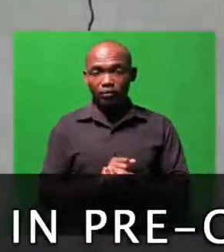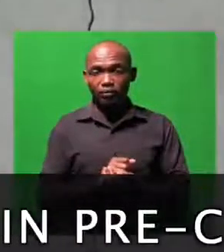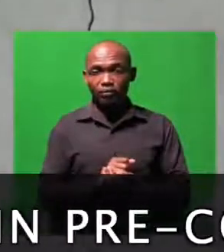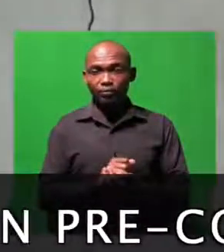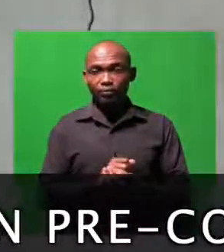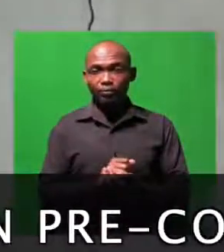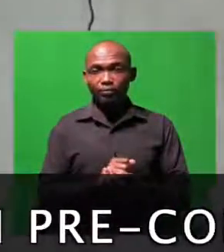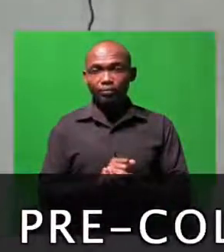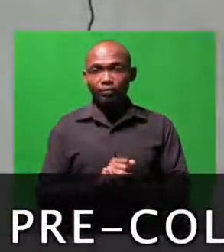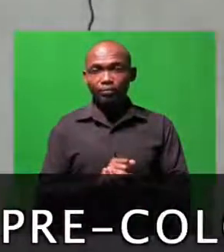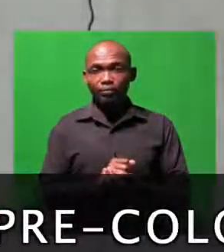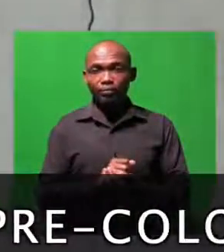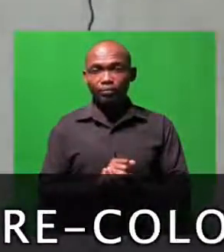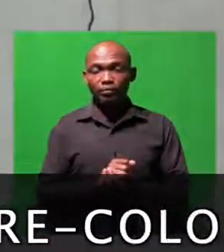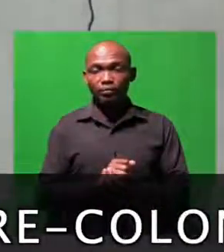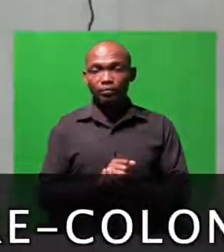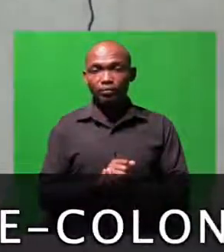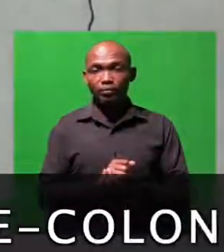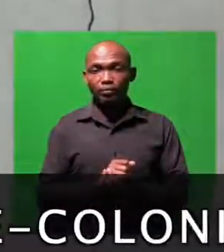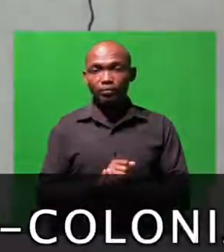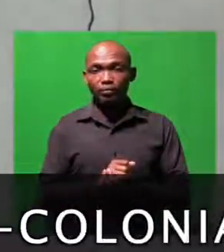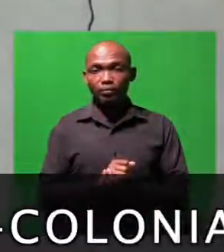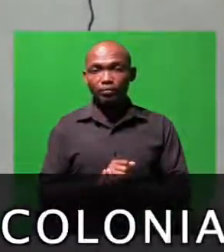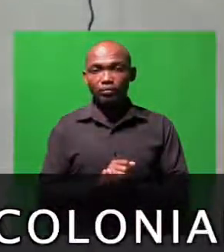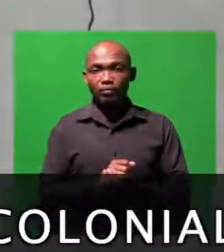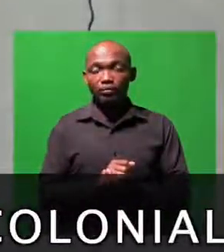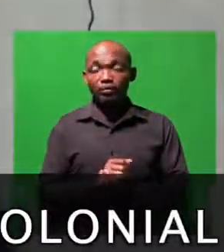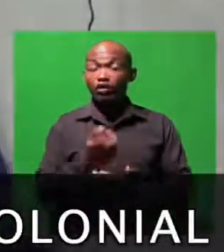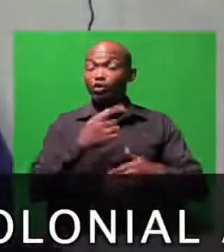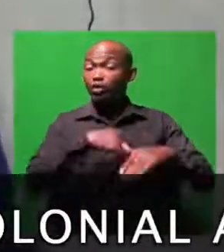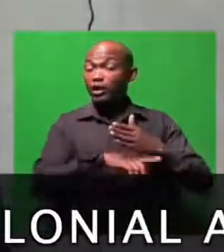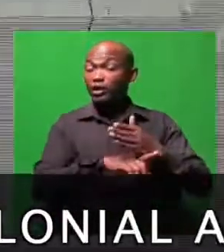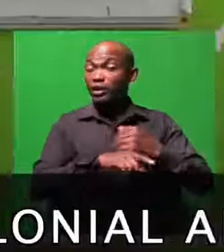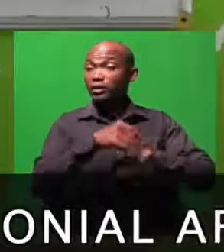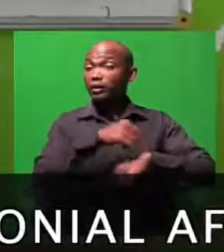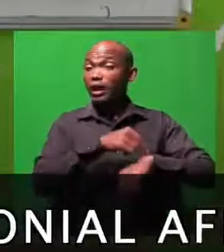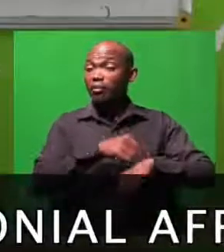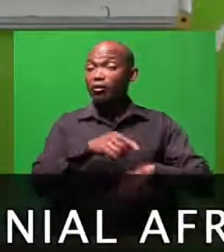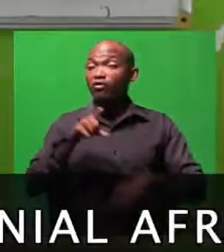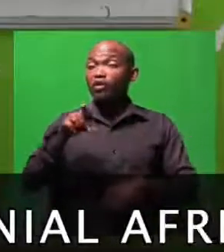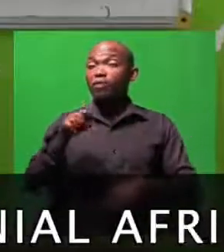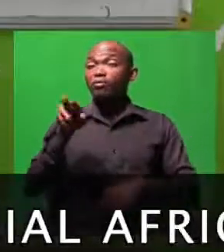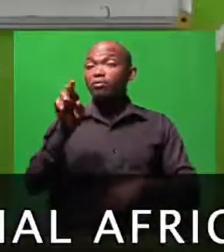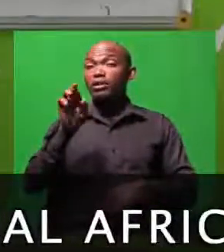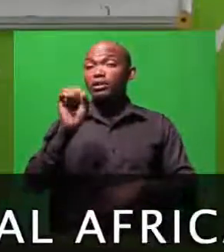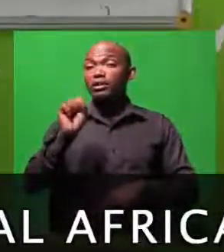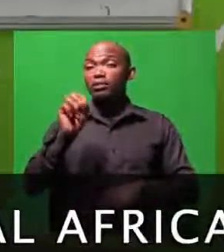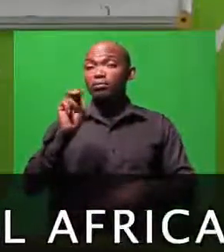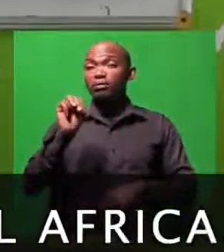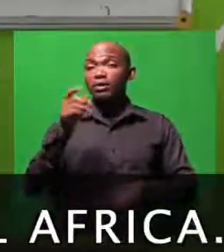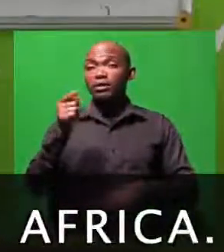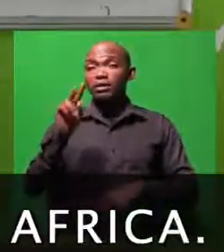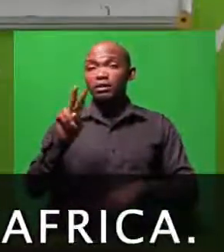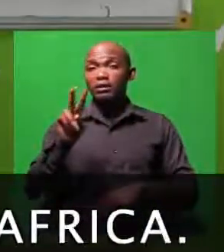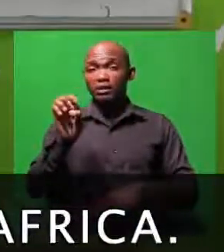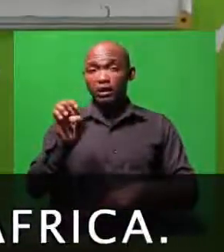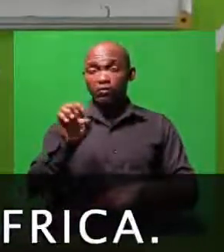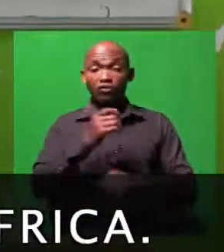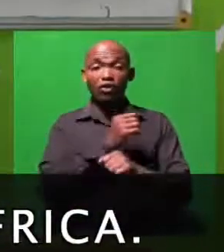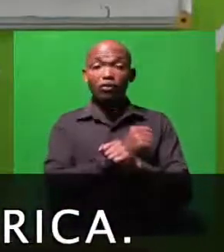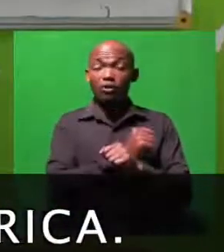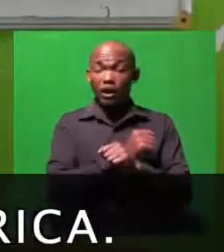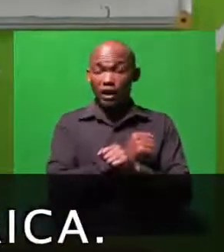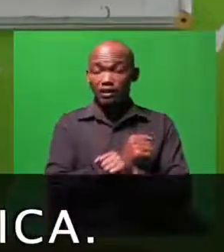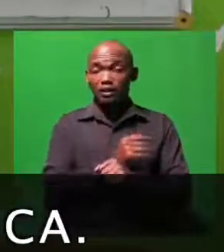society. So we say absence of classes. In primitive communalism, there were